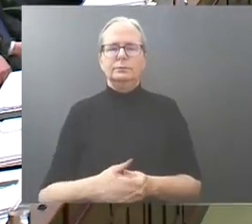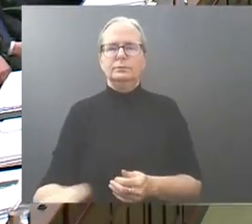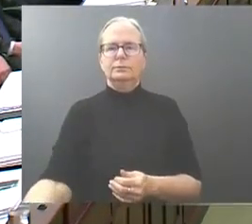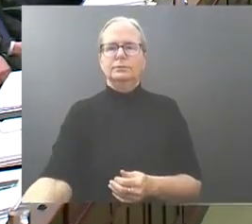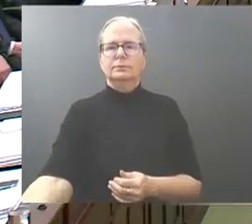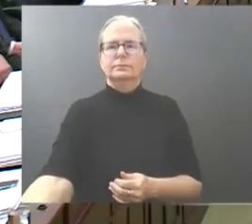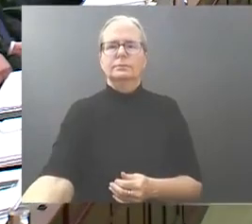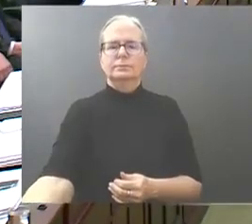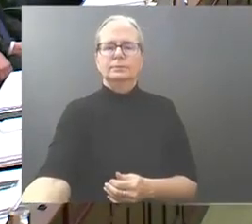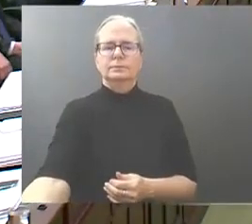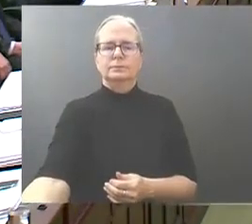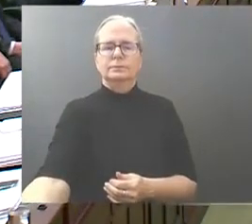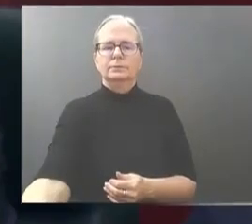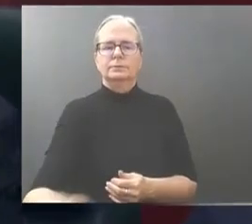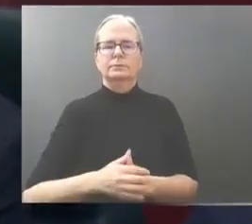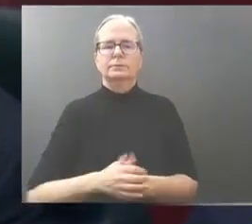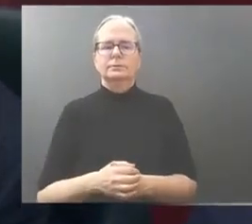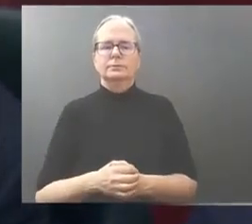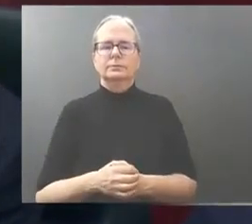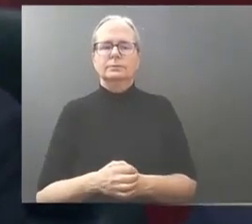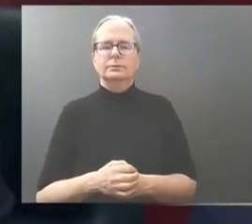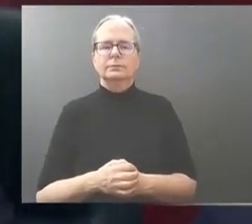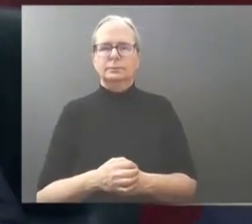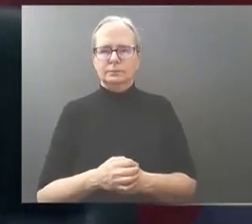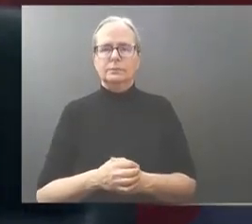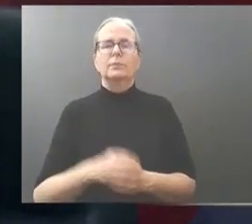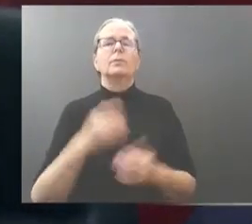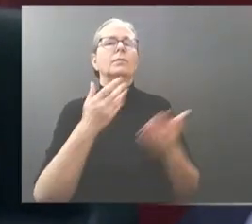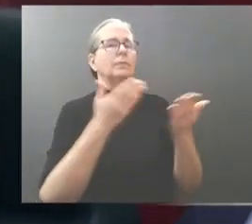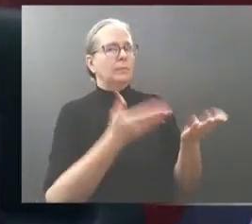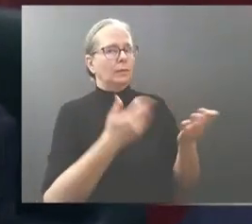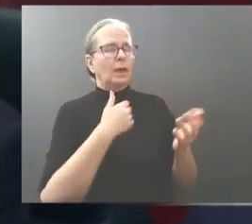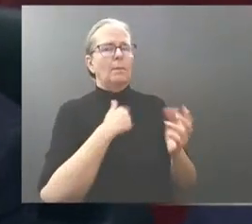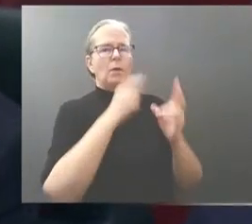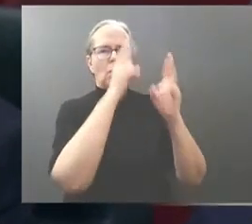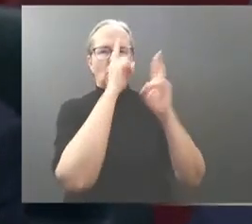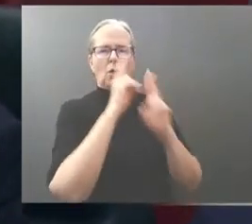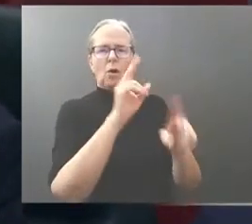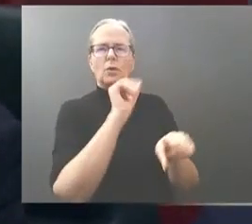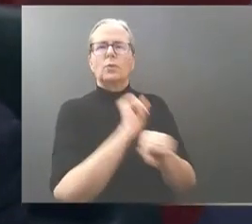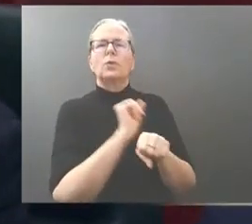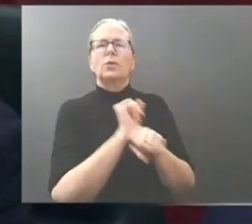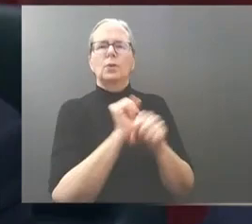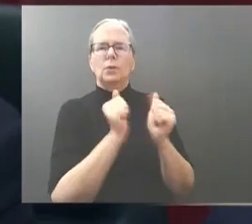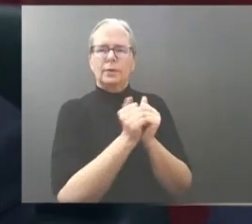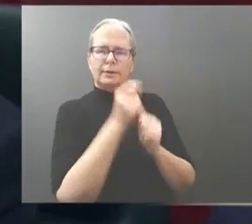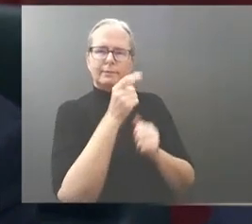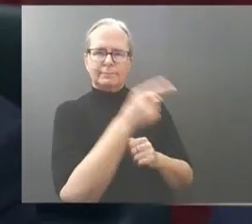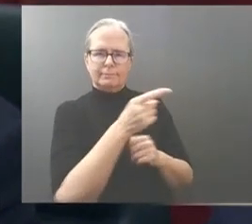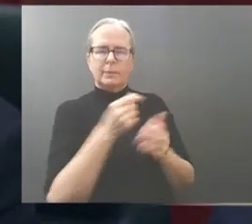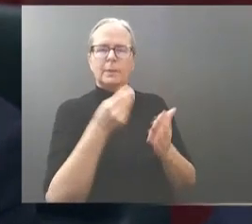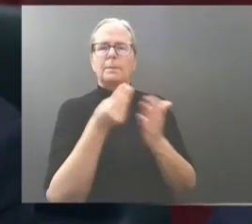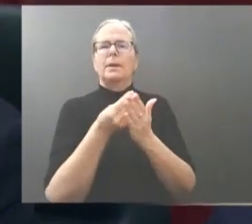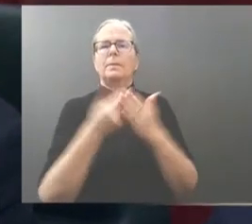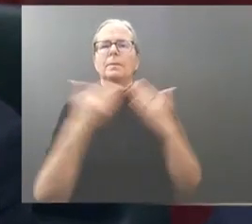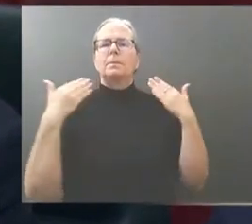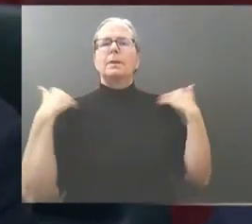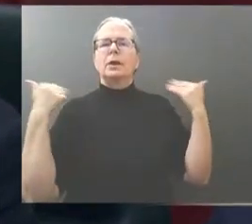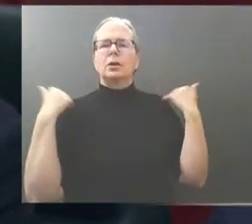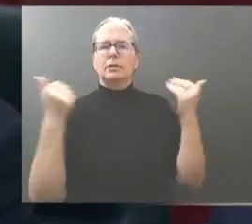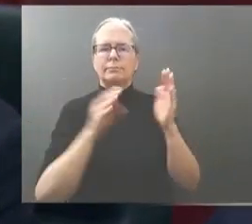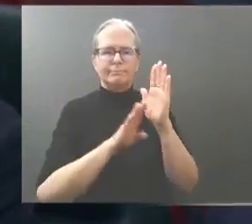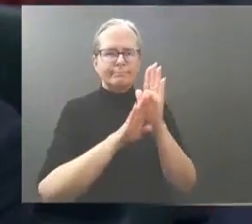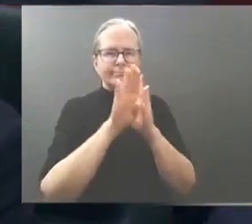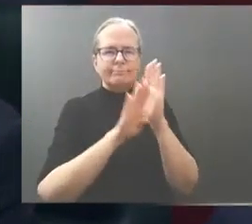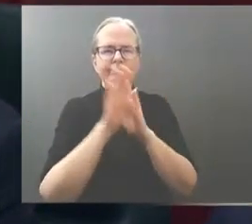Mr. Speaker, I was honored to work with this finance minister to develop the largest capital plan in Alberta's history. Together,